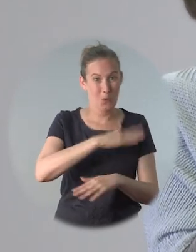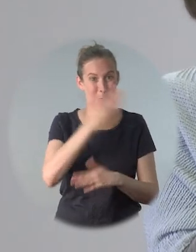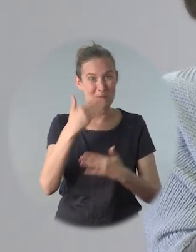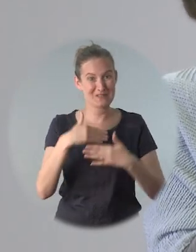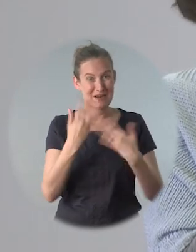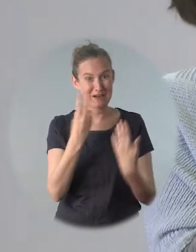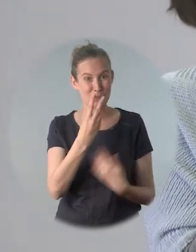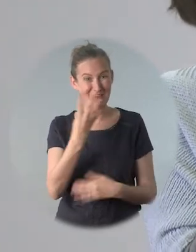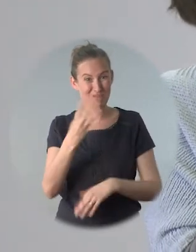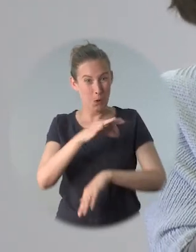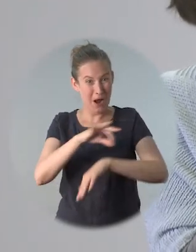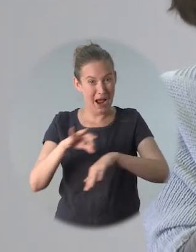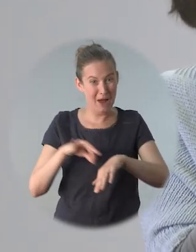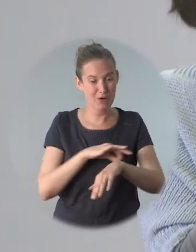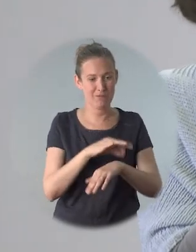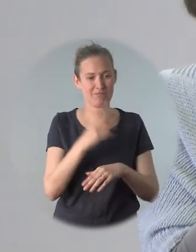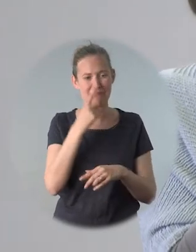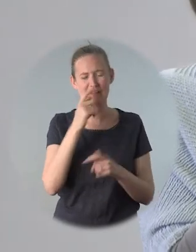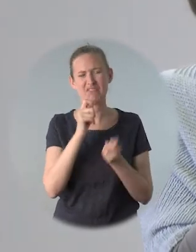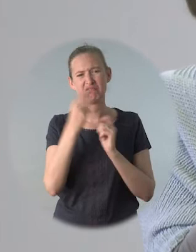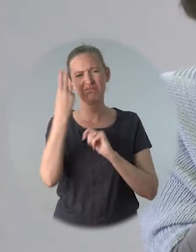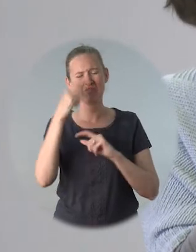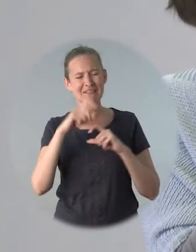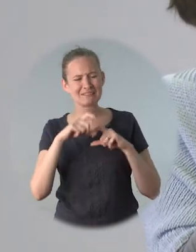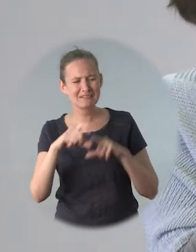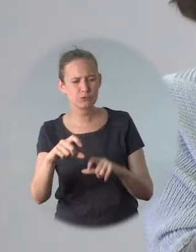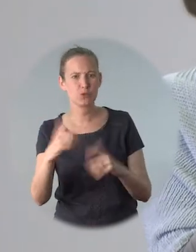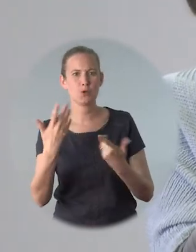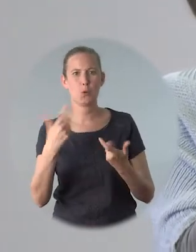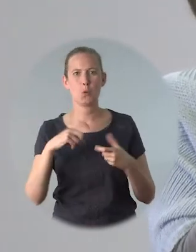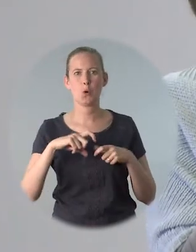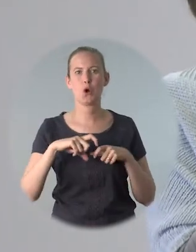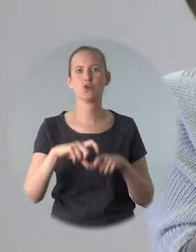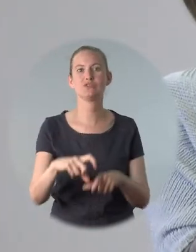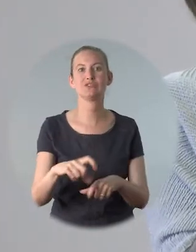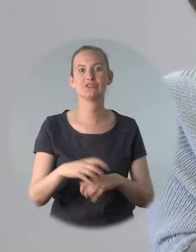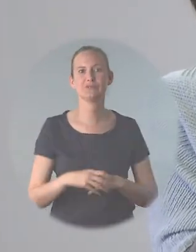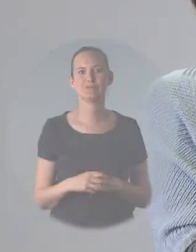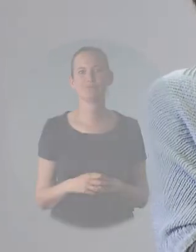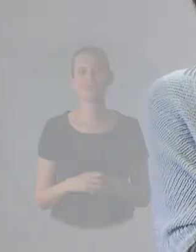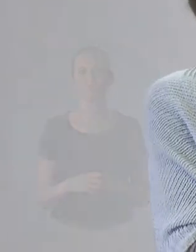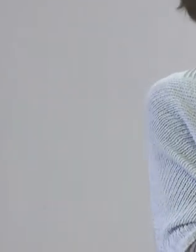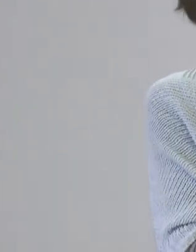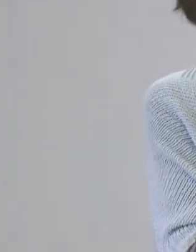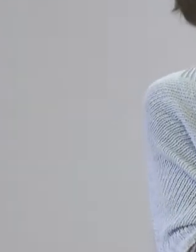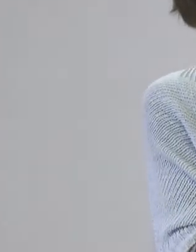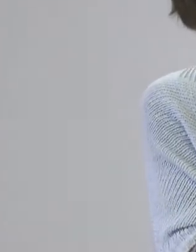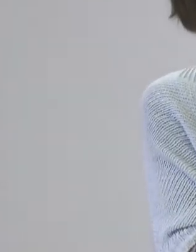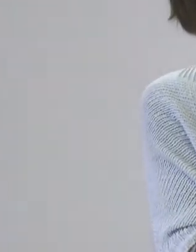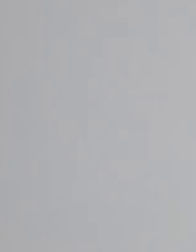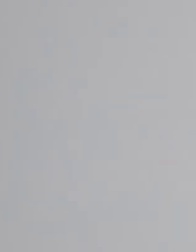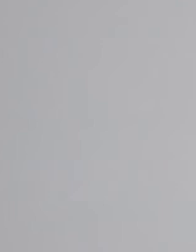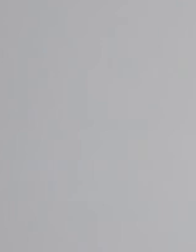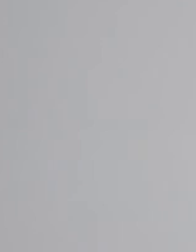or constant or on, and that's literally that the heating is on all the time, 24 hours a day,